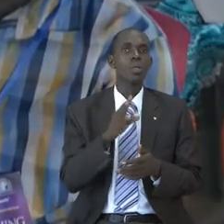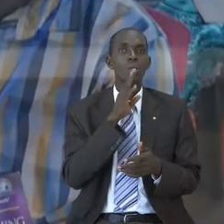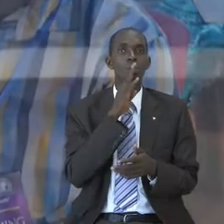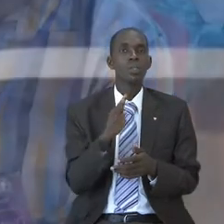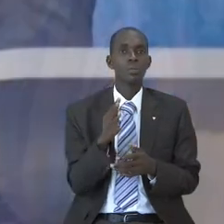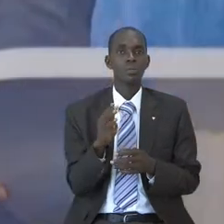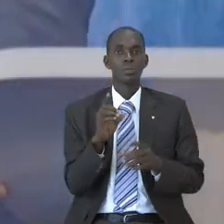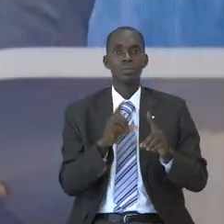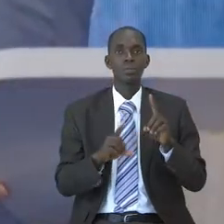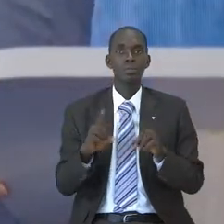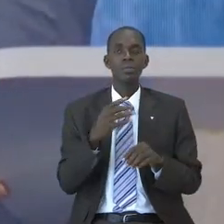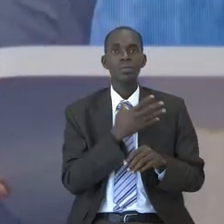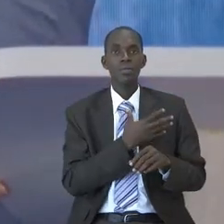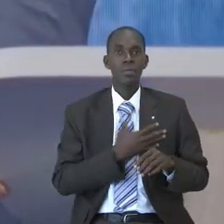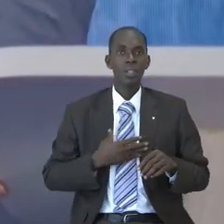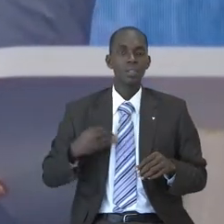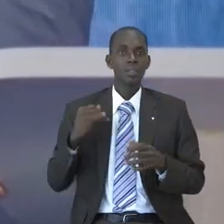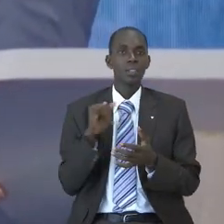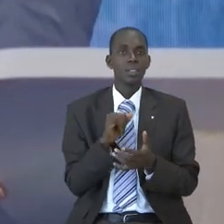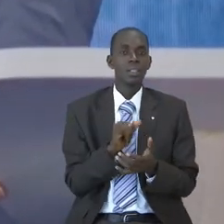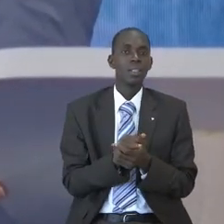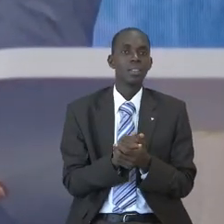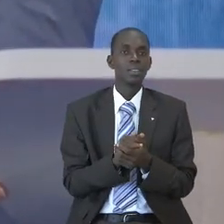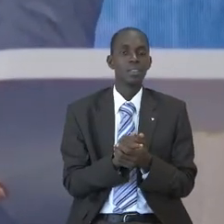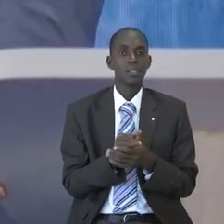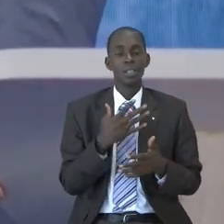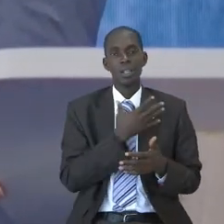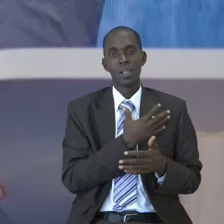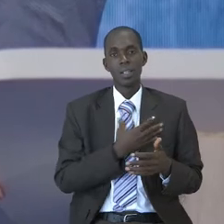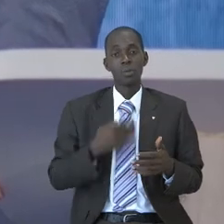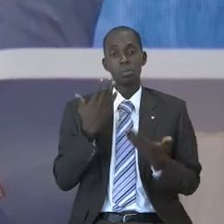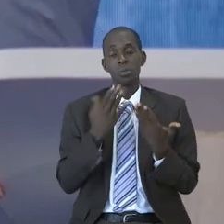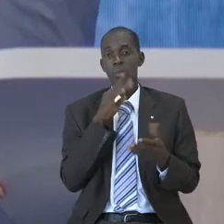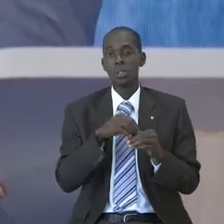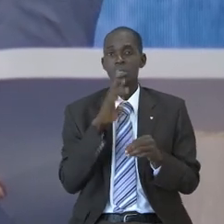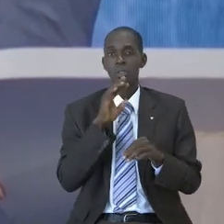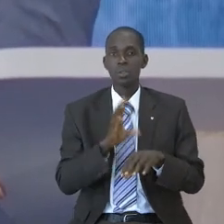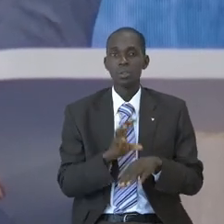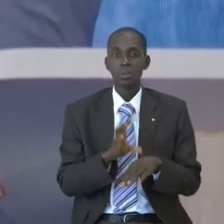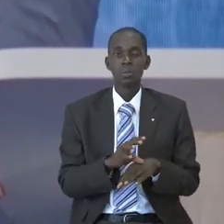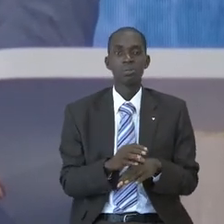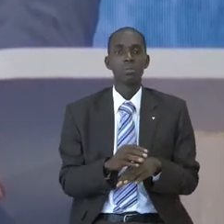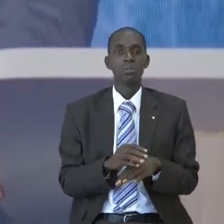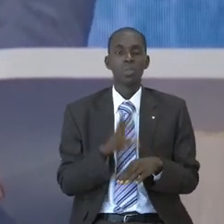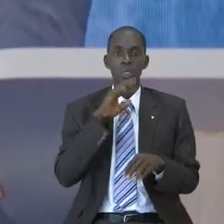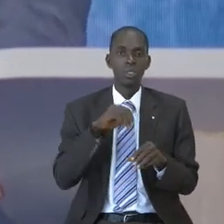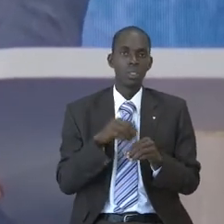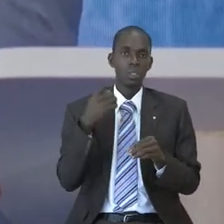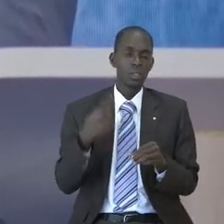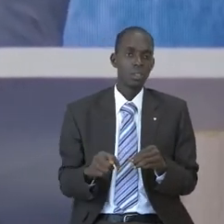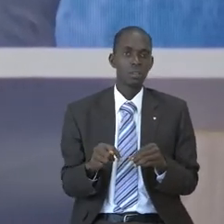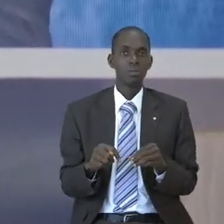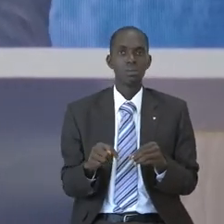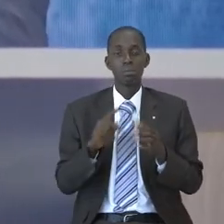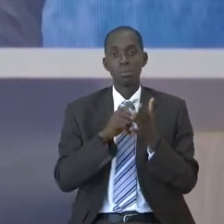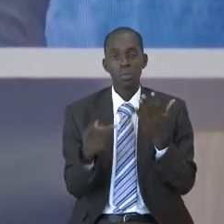get to heaven every time. And whether we're in church, or we're at the crusade field, or we're in the bus,